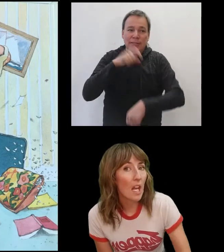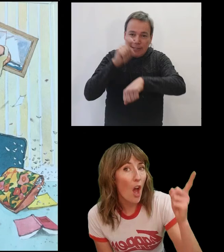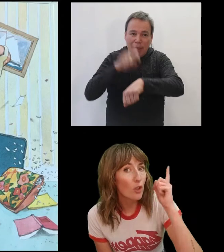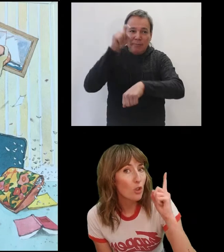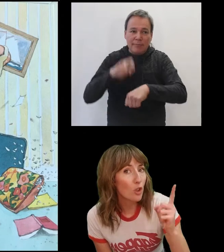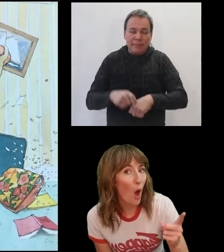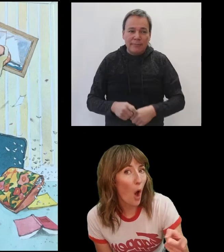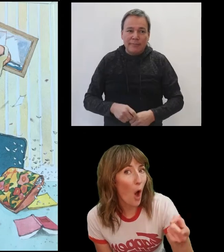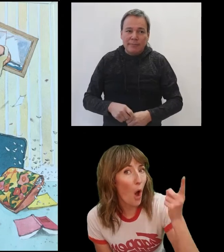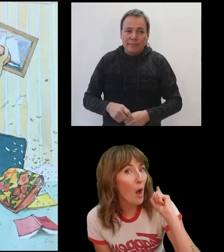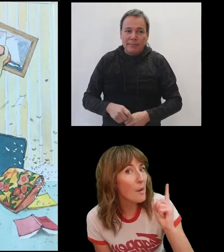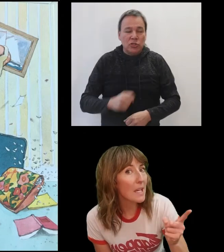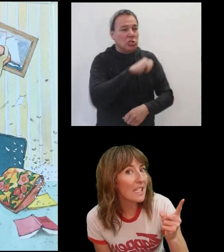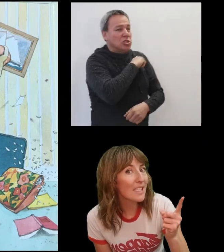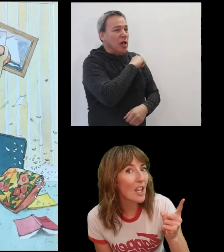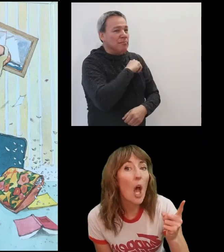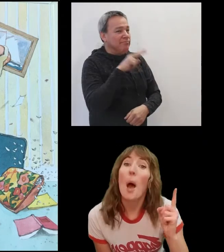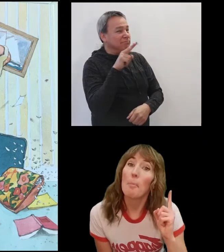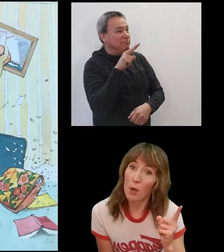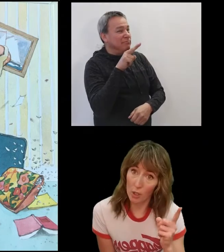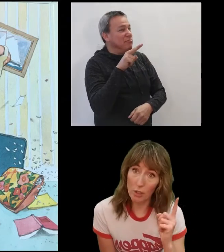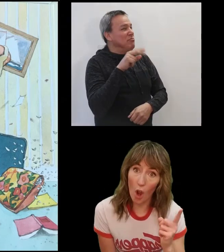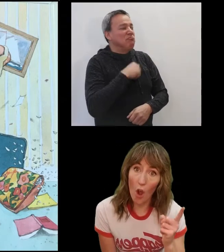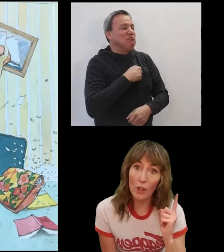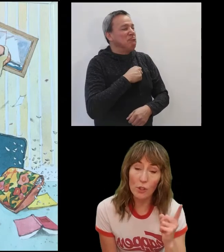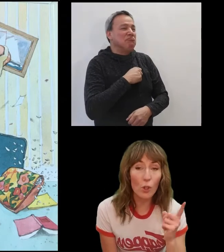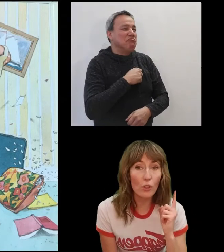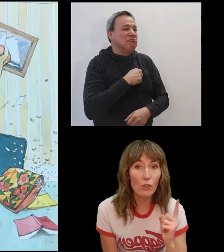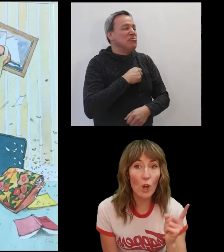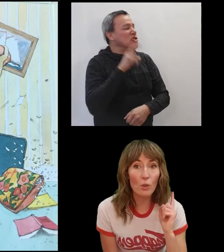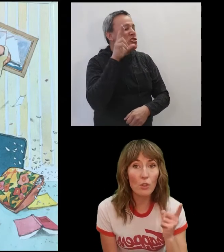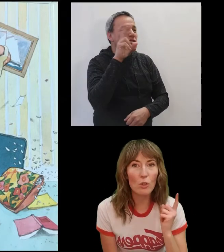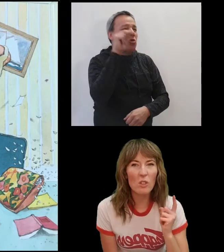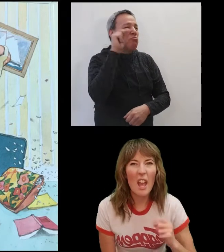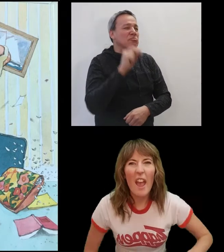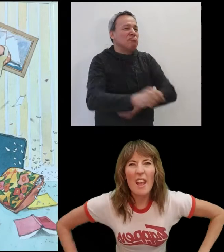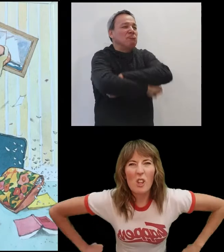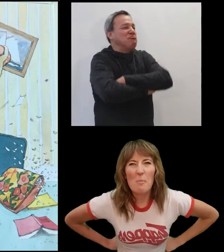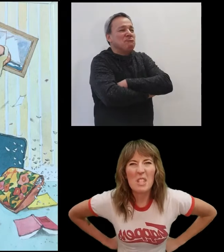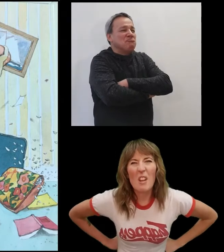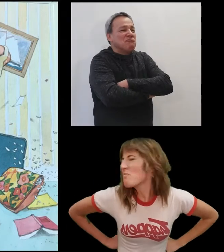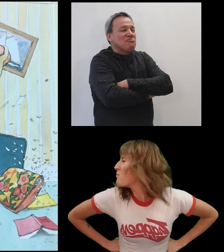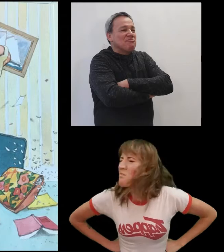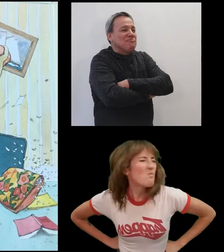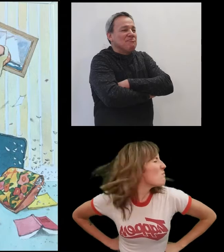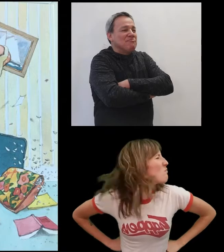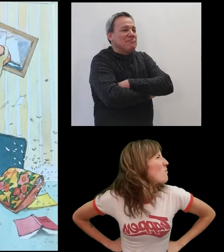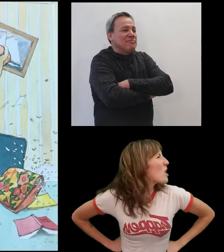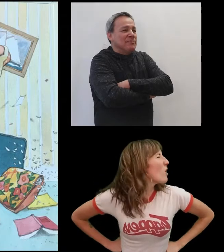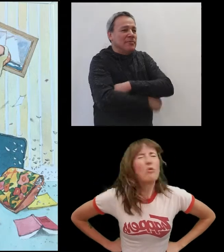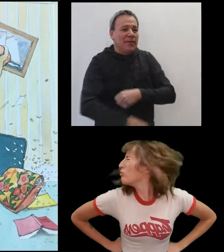mother said, "Thomas, put on your snowsuit." And Thomas said,